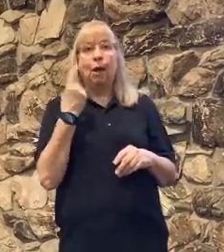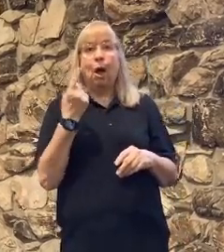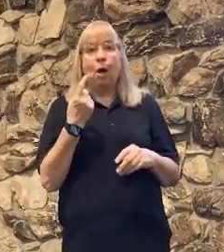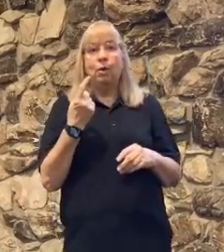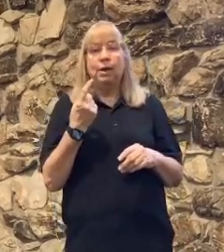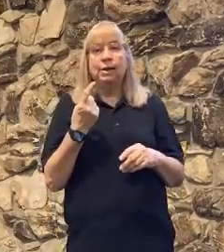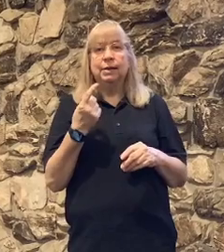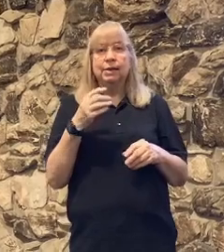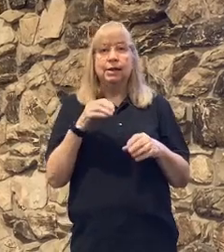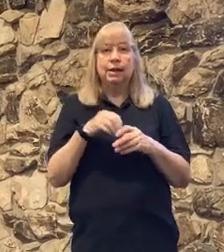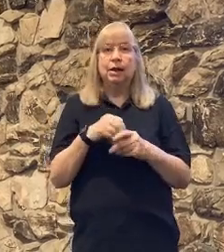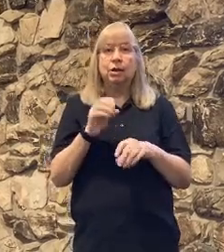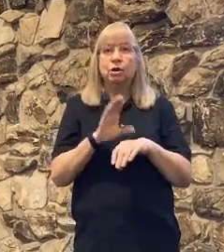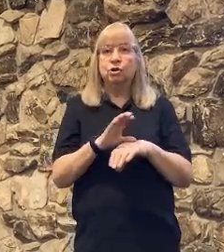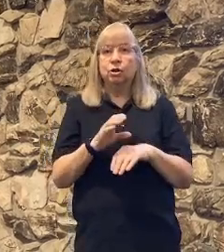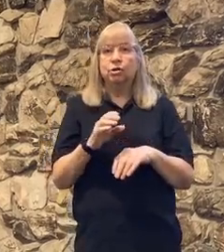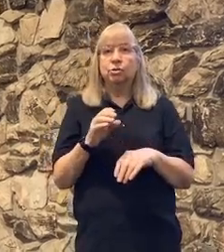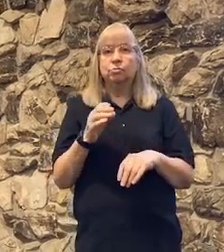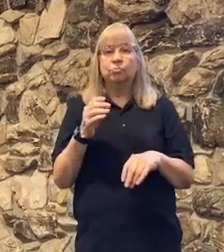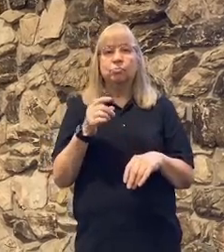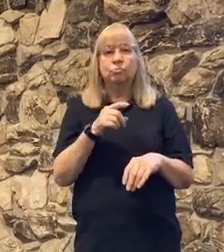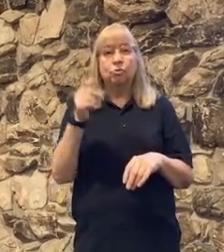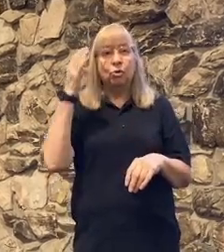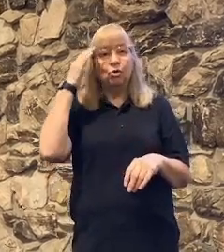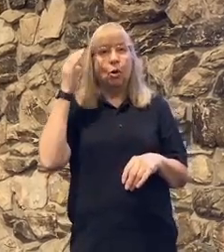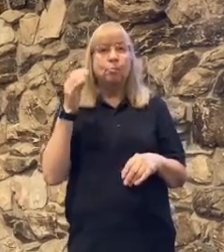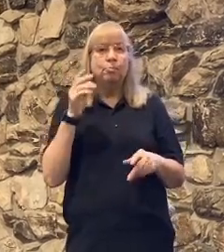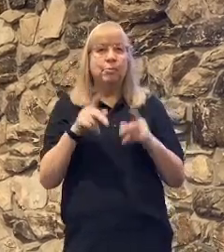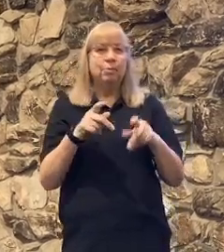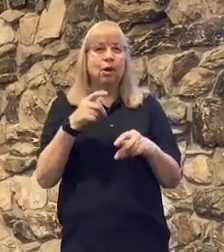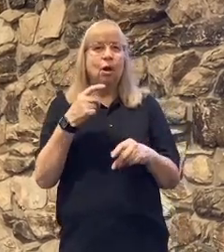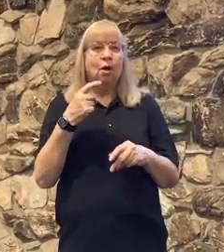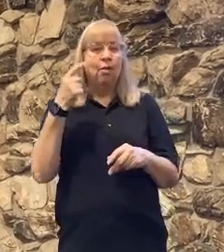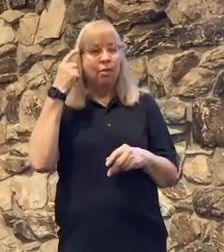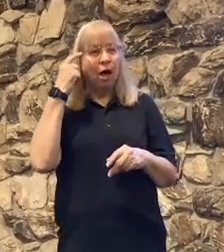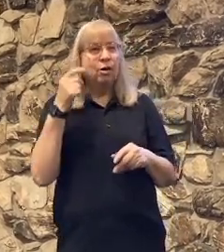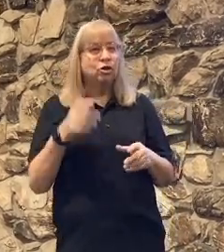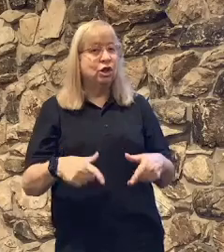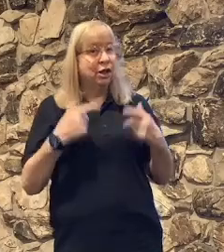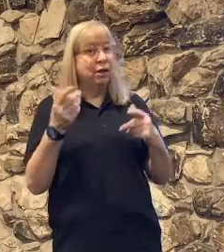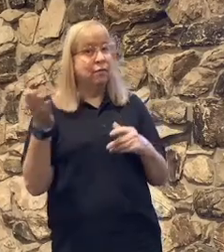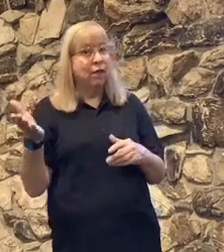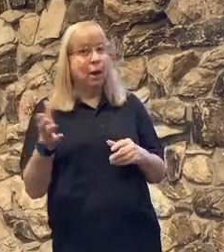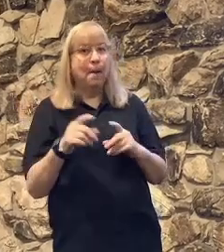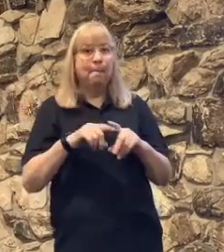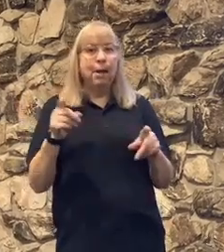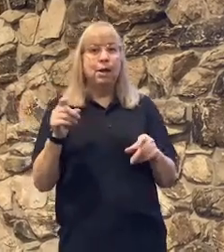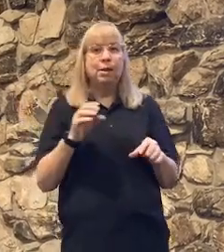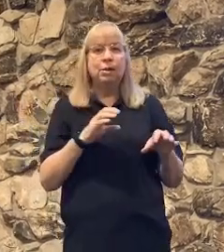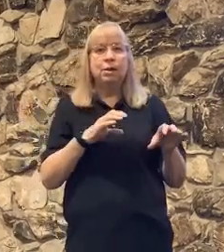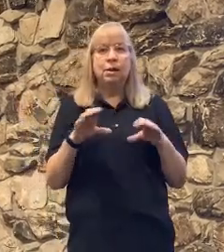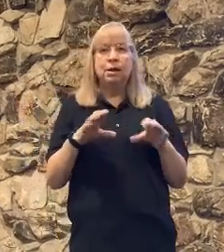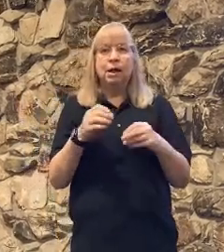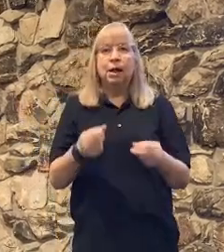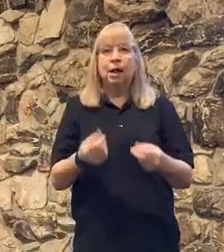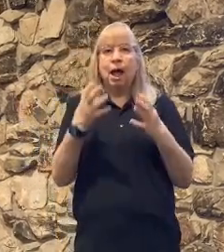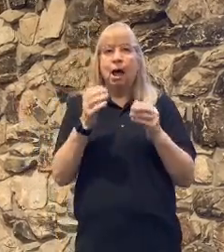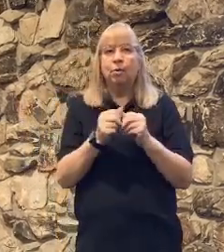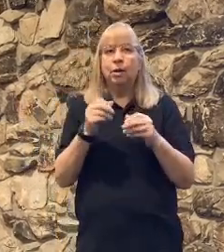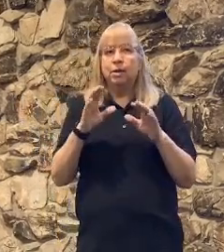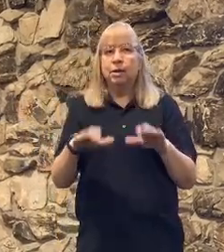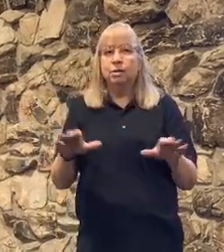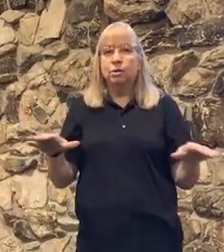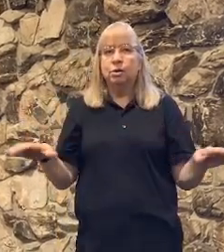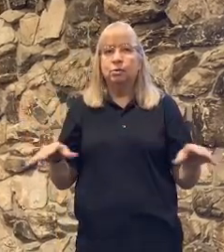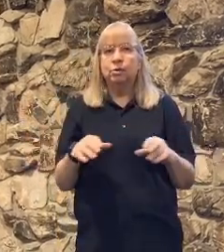was always in church. You know, people thought she would be in church. But she did a lot with us kids. In the church, she was